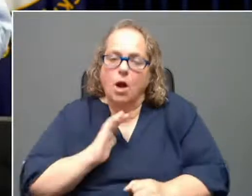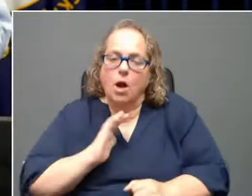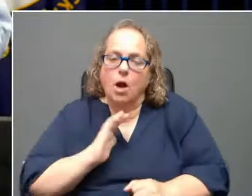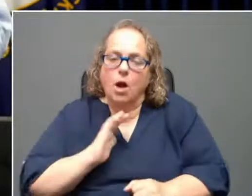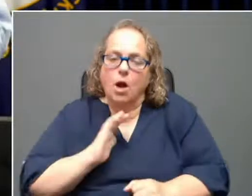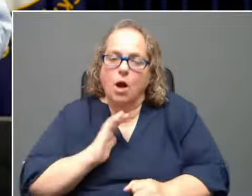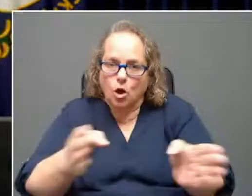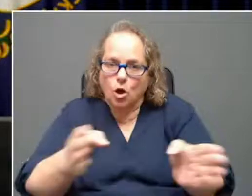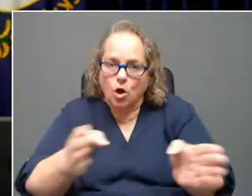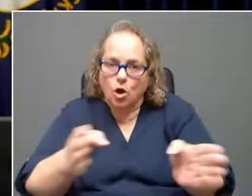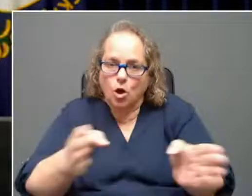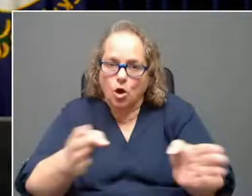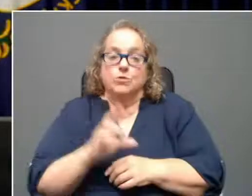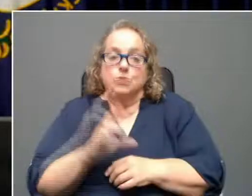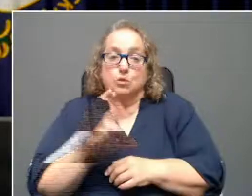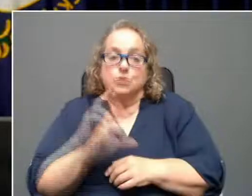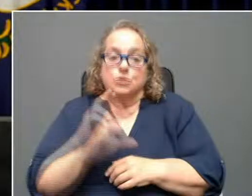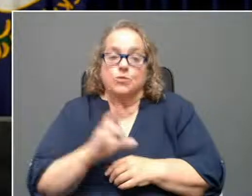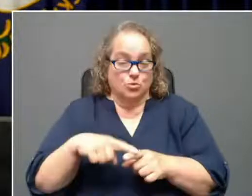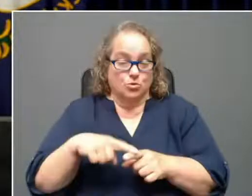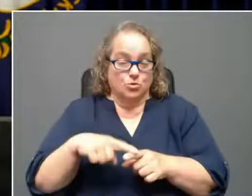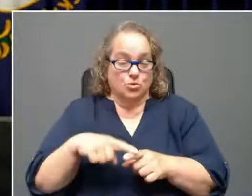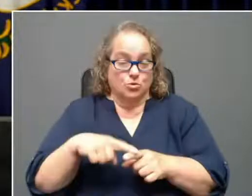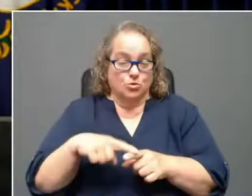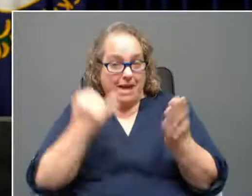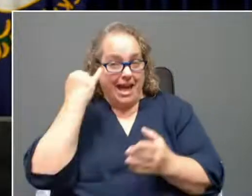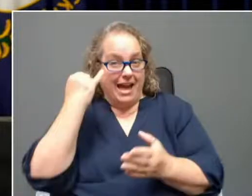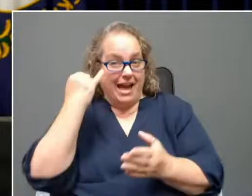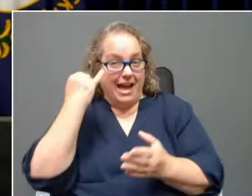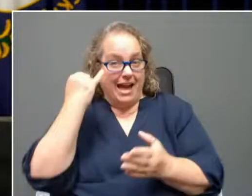context for this impressive billion-dollar mark.